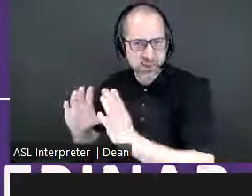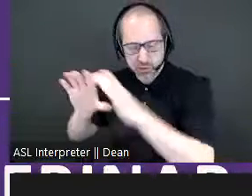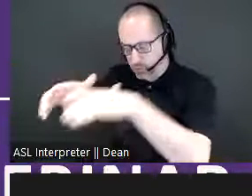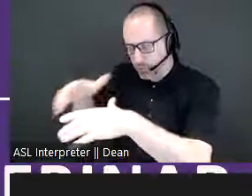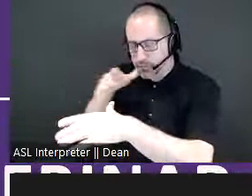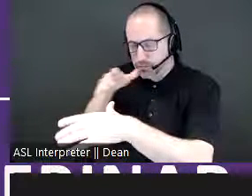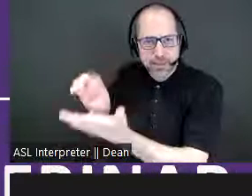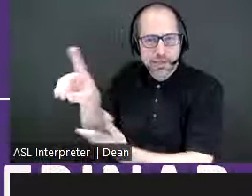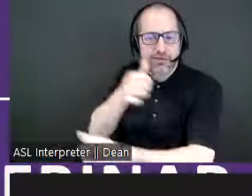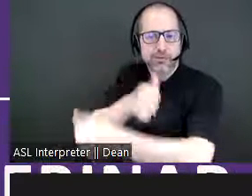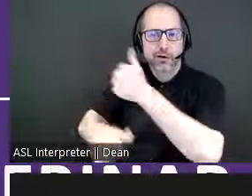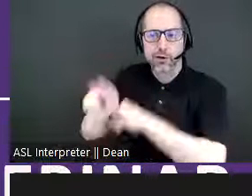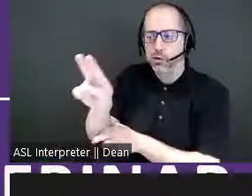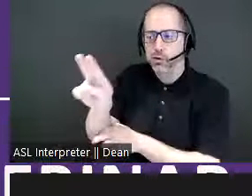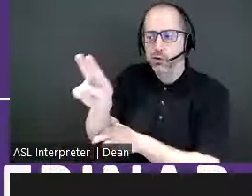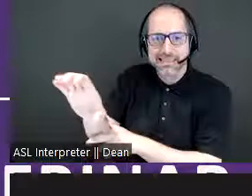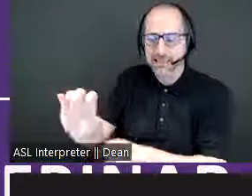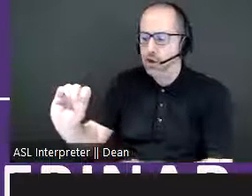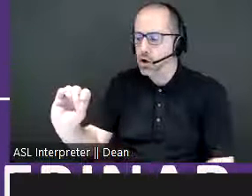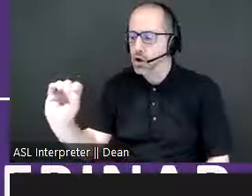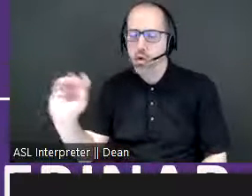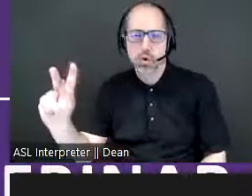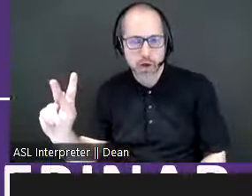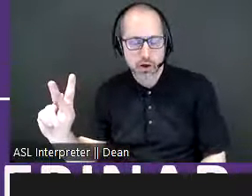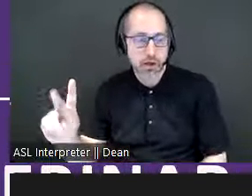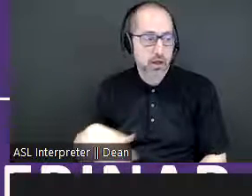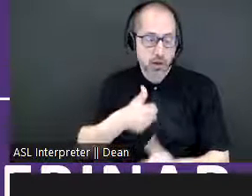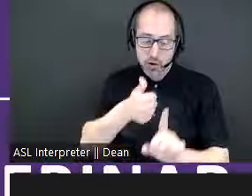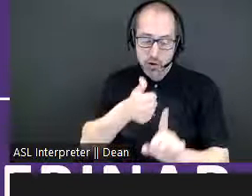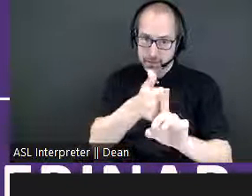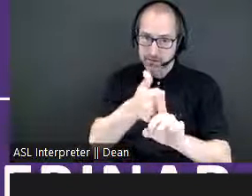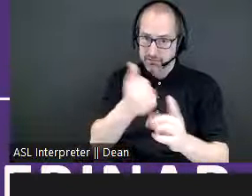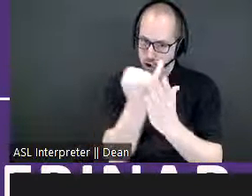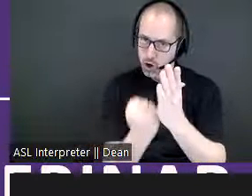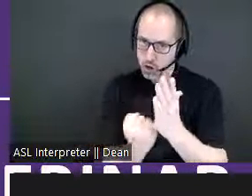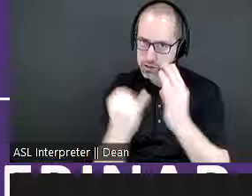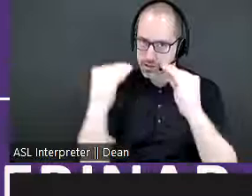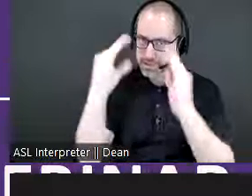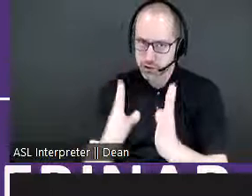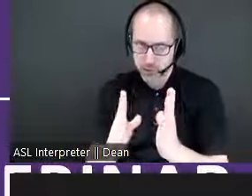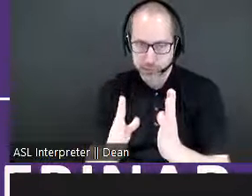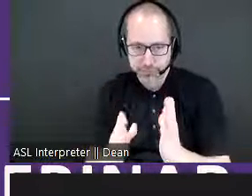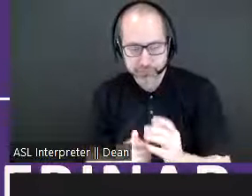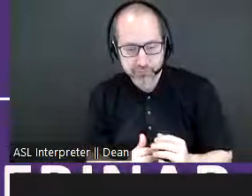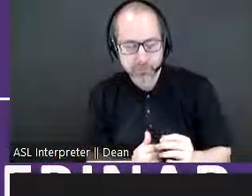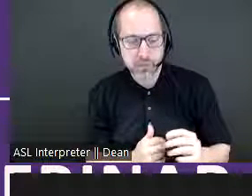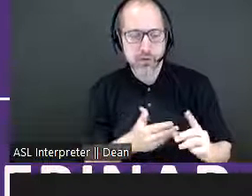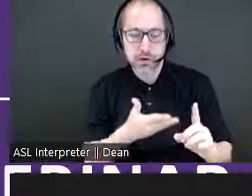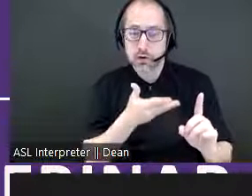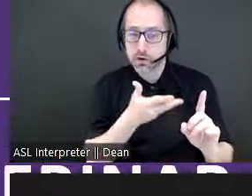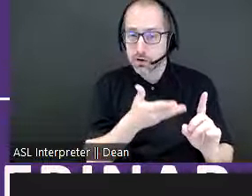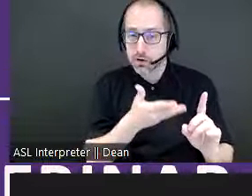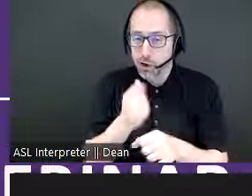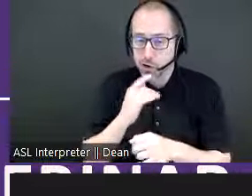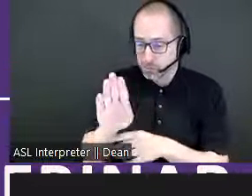UBC Okanagan. So Sharon is an art educator, and she obtained her Bachelor